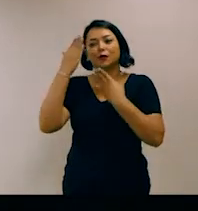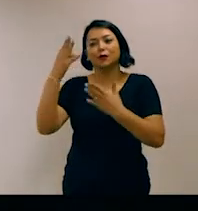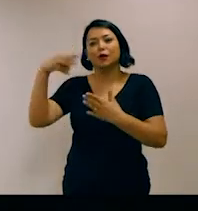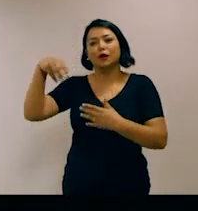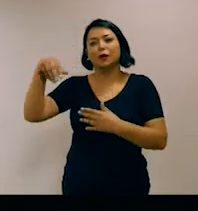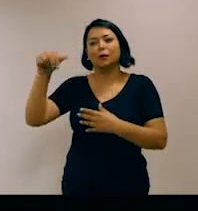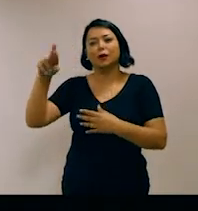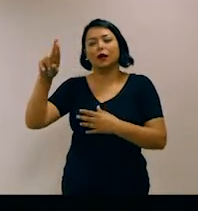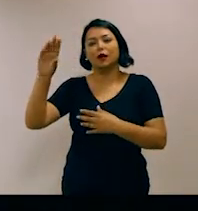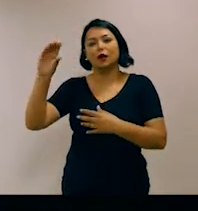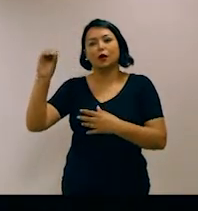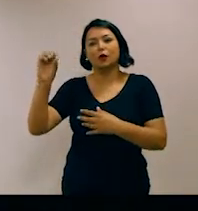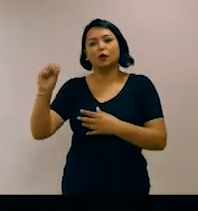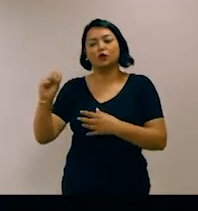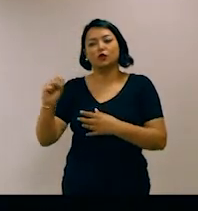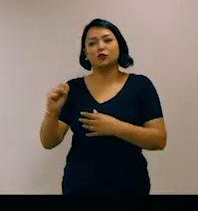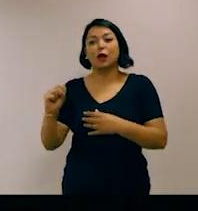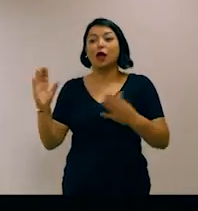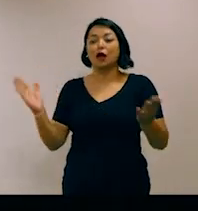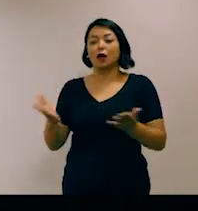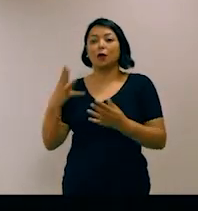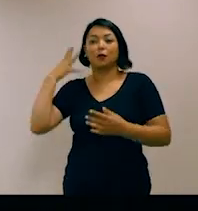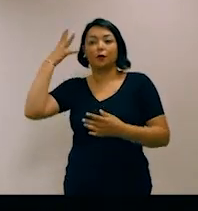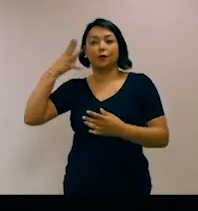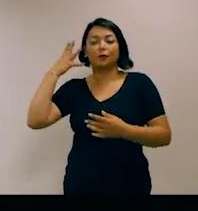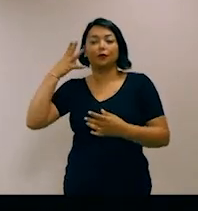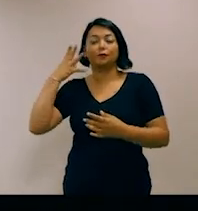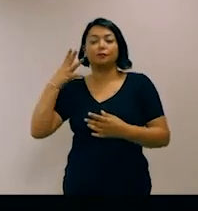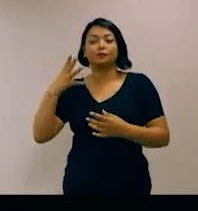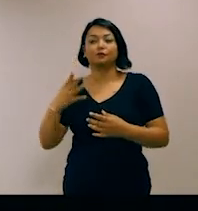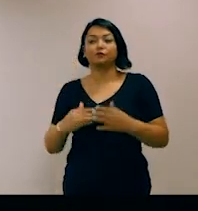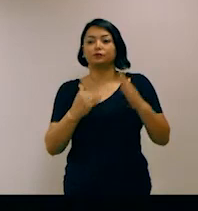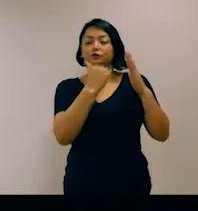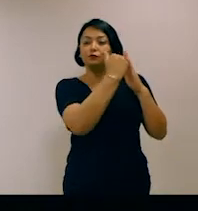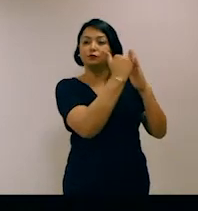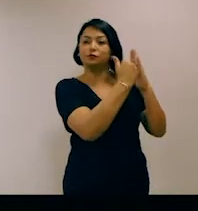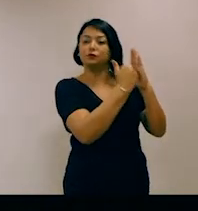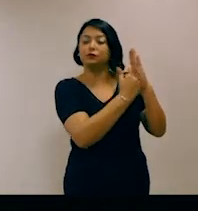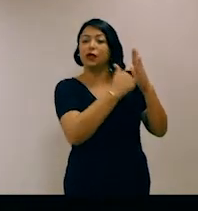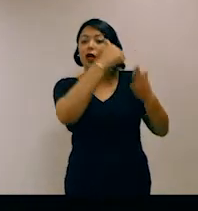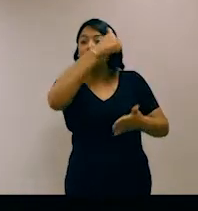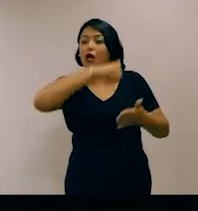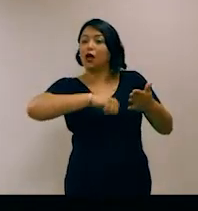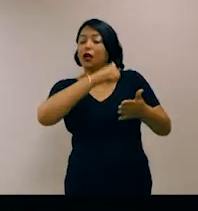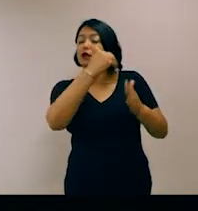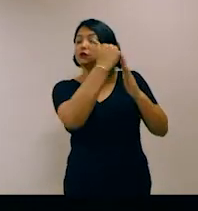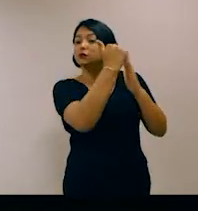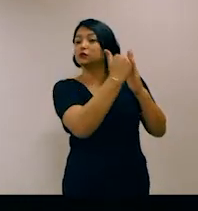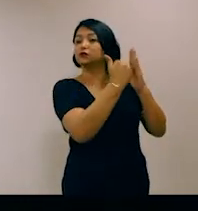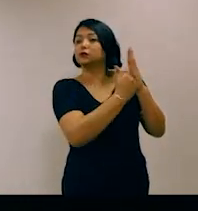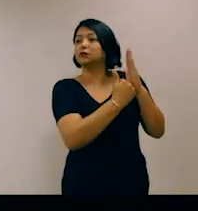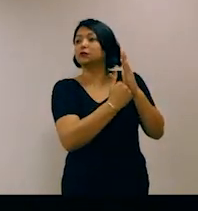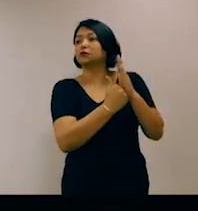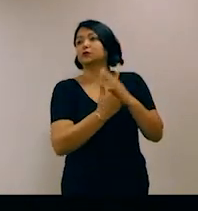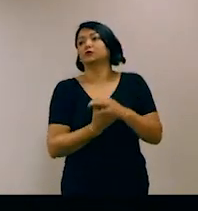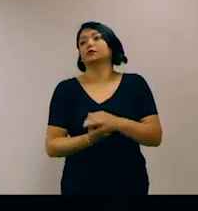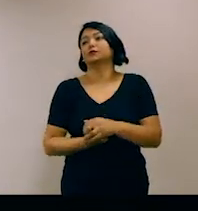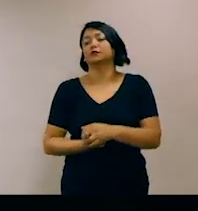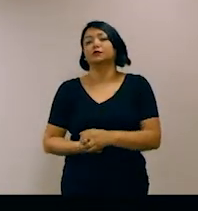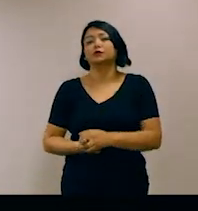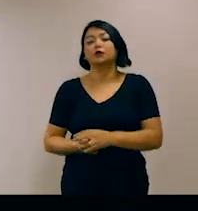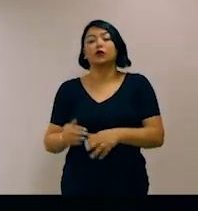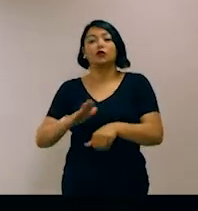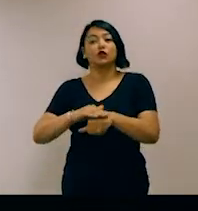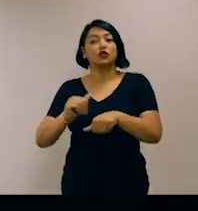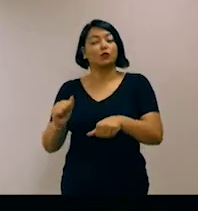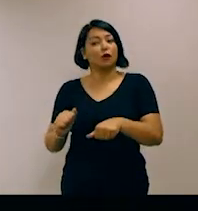Thank you, Marcos. The next presentation is going to be optimization in the analysis and classification of the requirements of